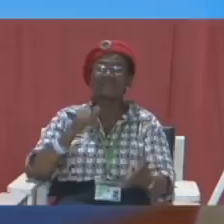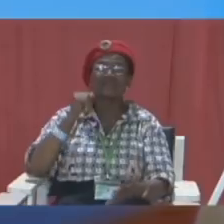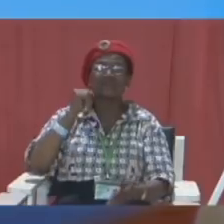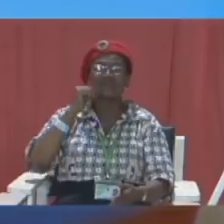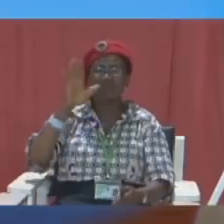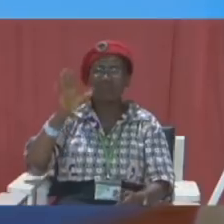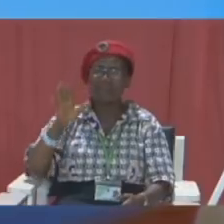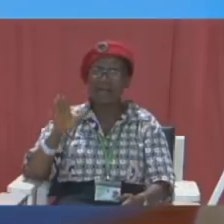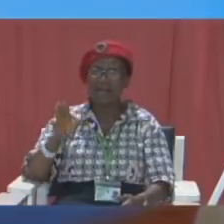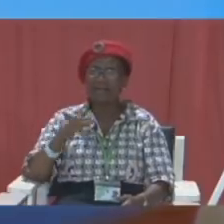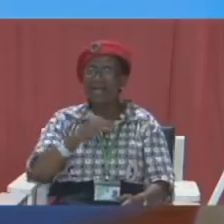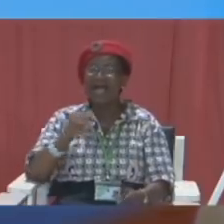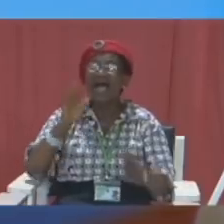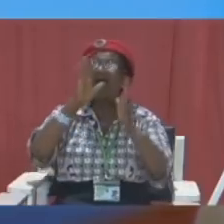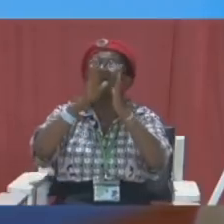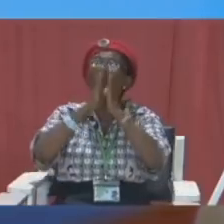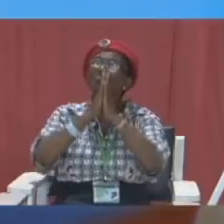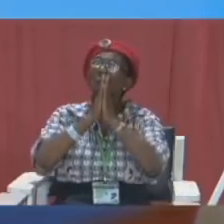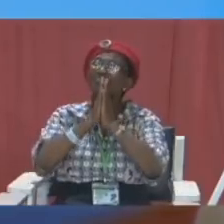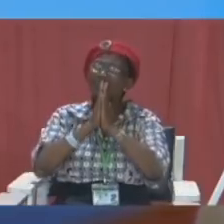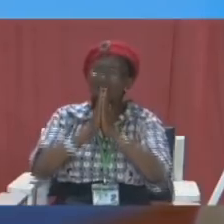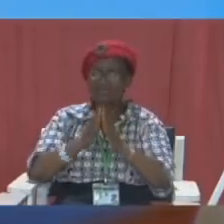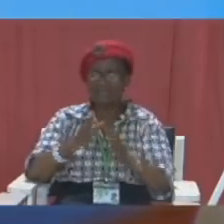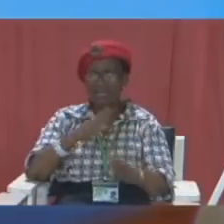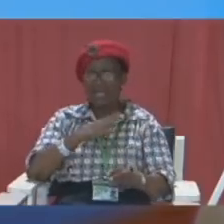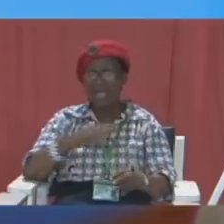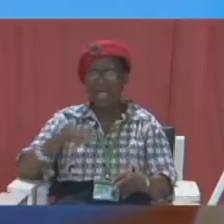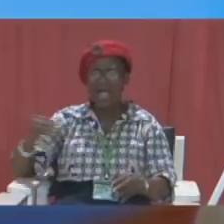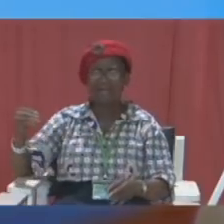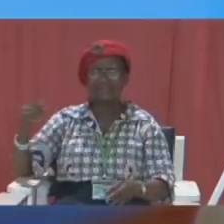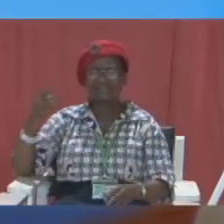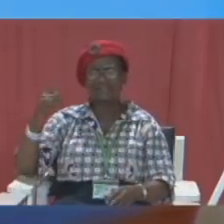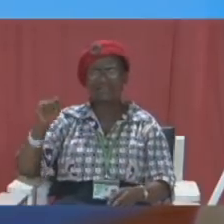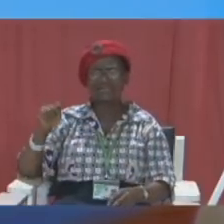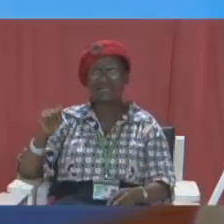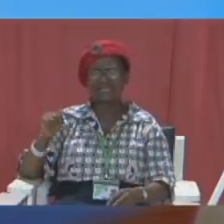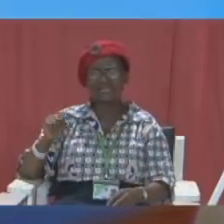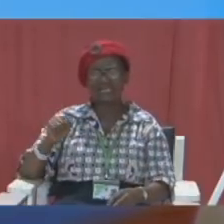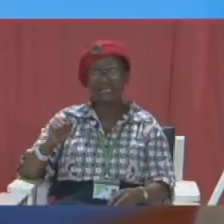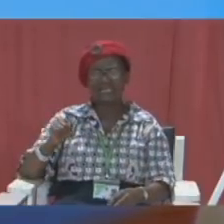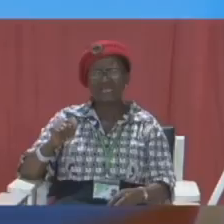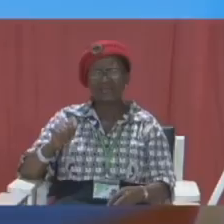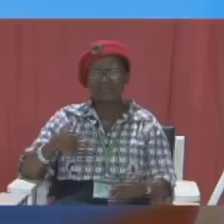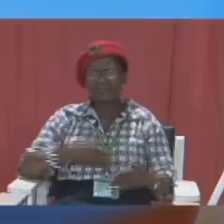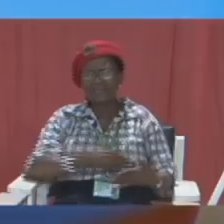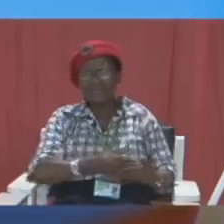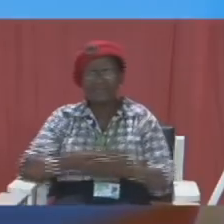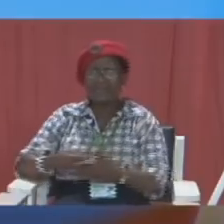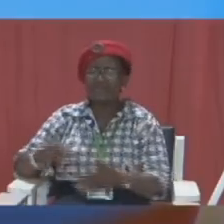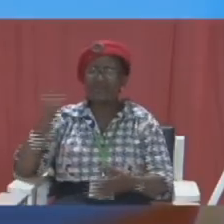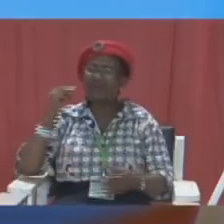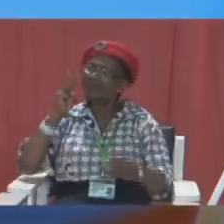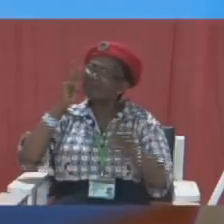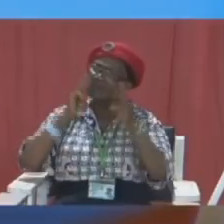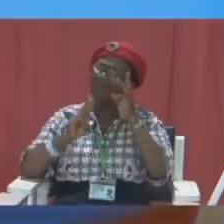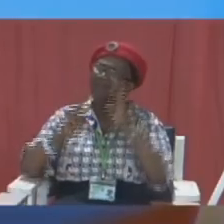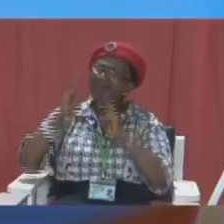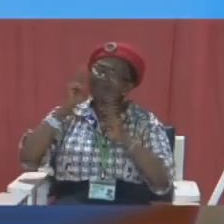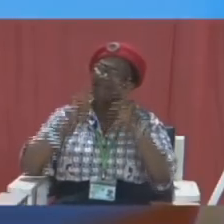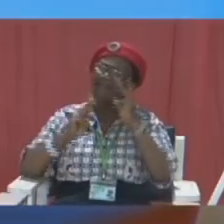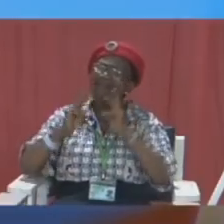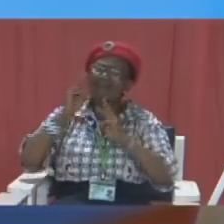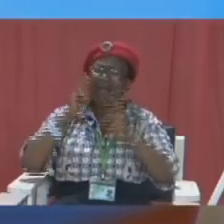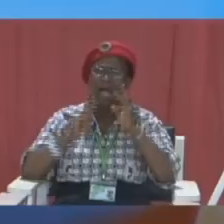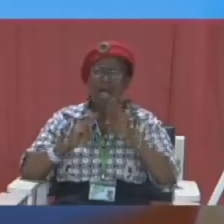Prayed. And the little child was crying. Oh, my name, one sunku. Mama, get up.